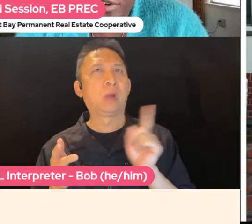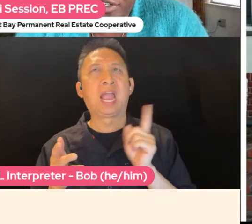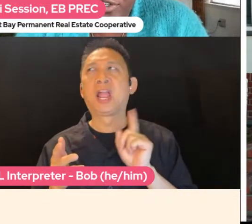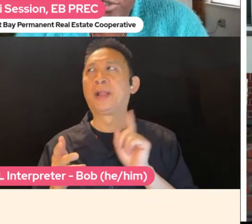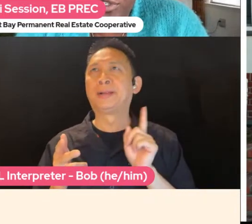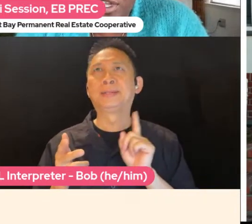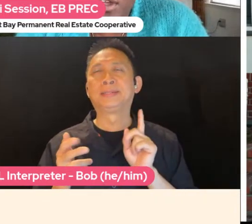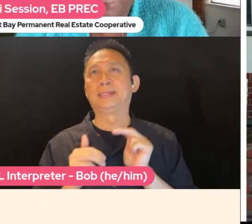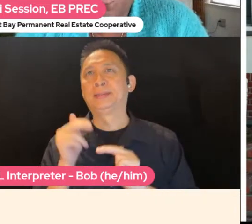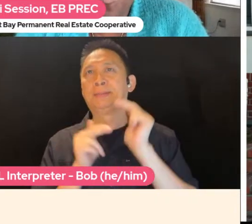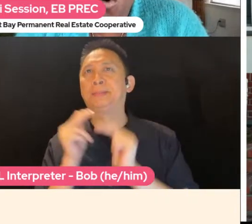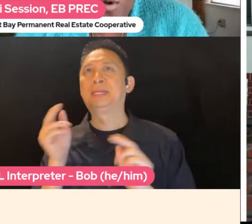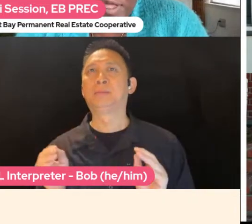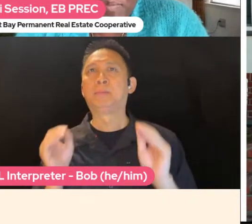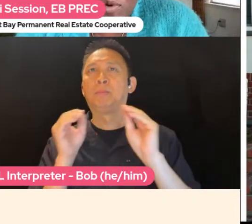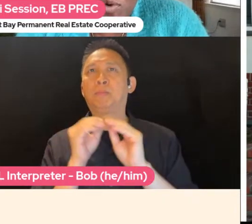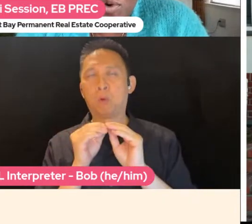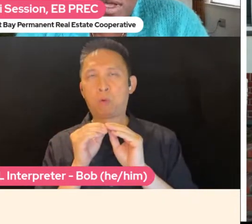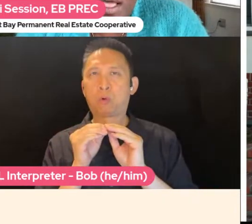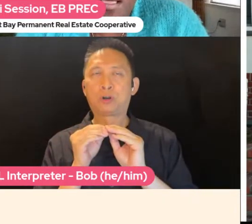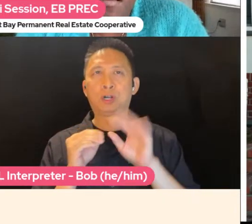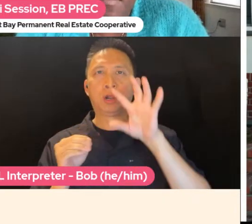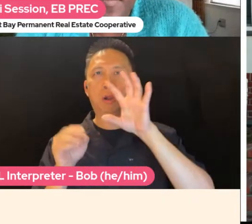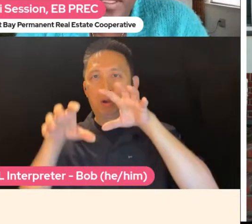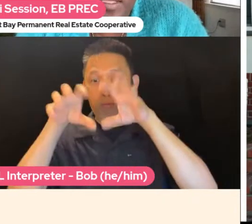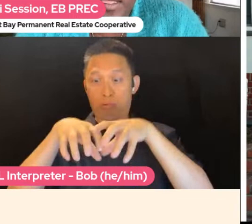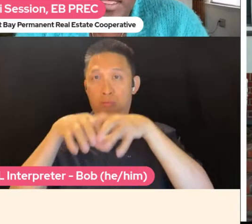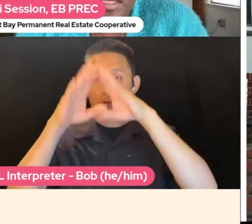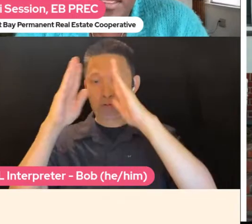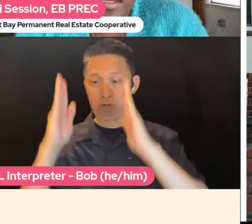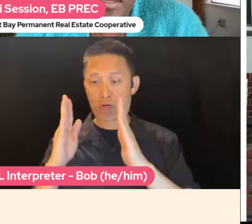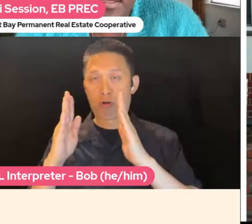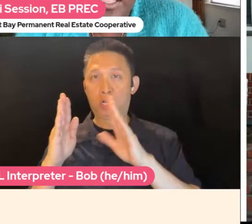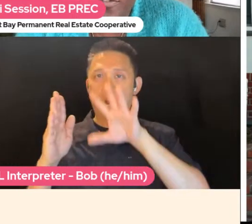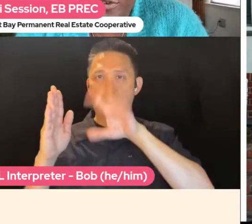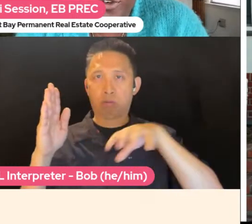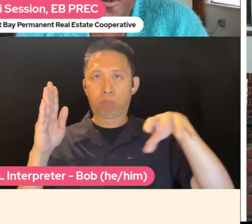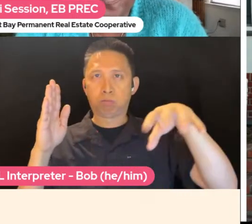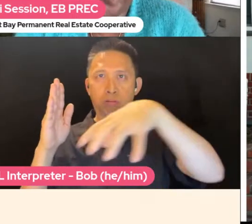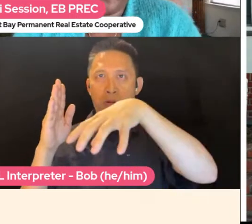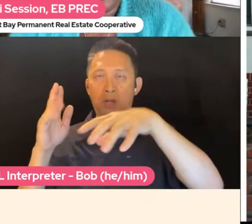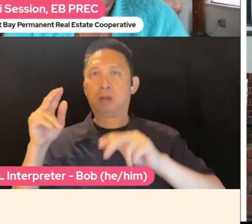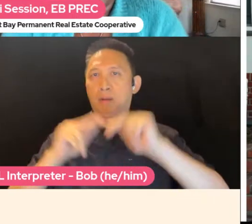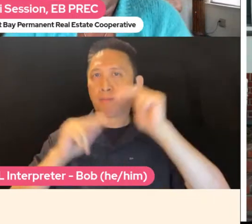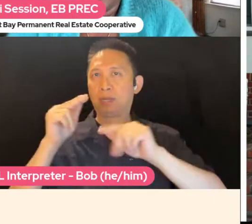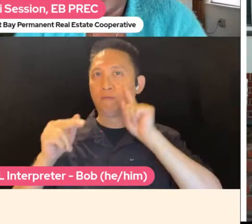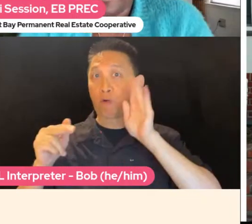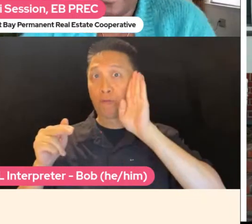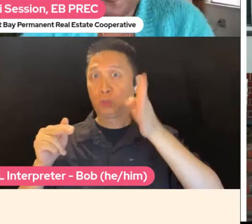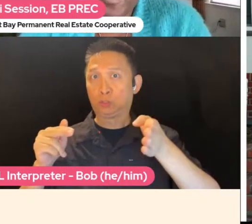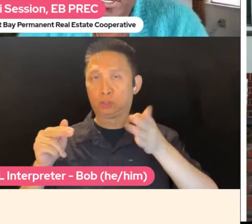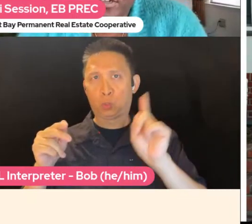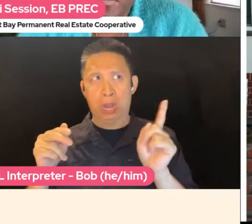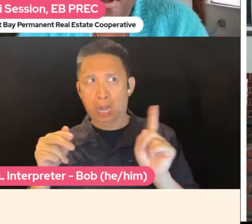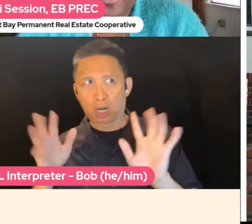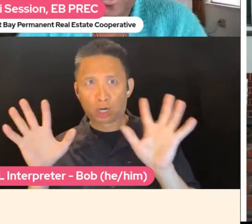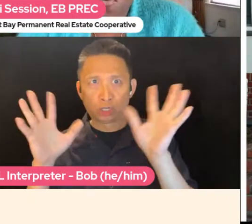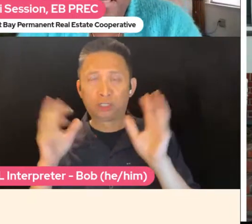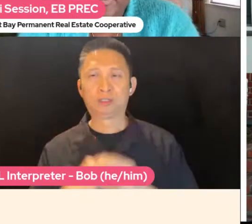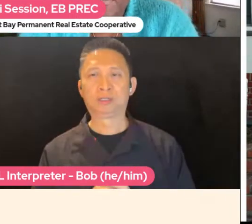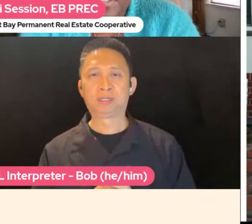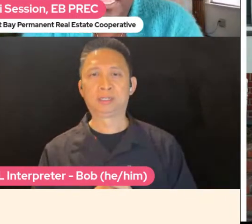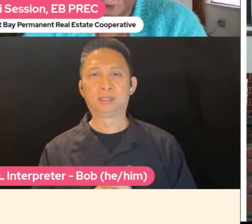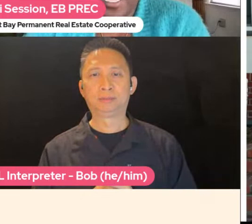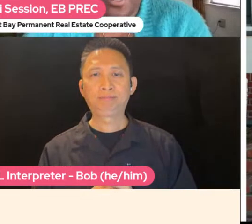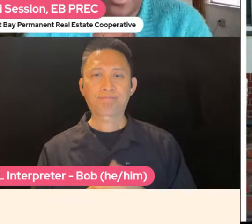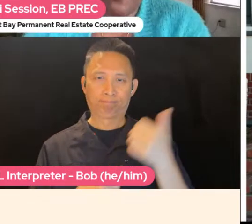more structures for more people in the future. This particular project,